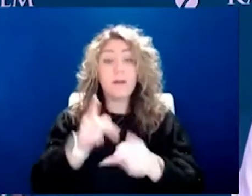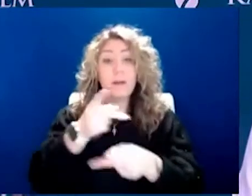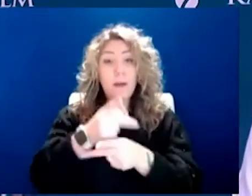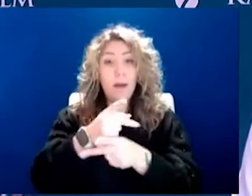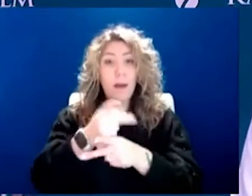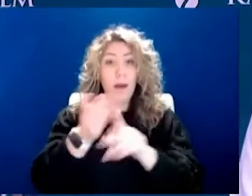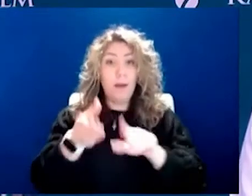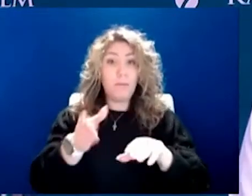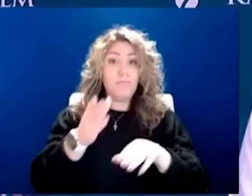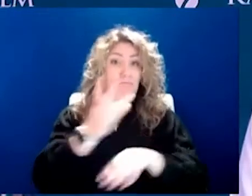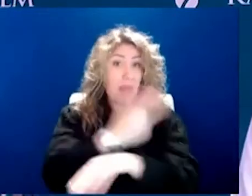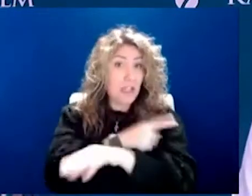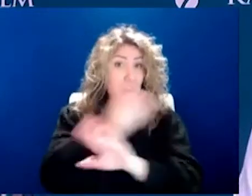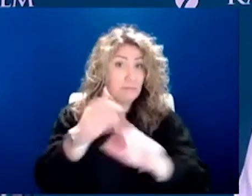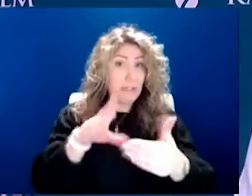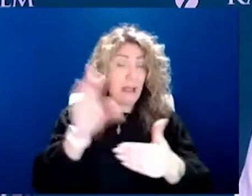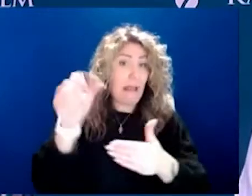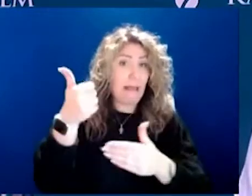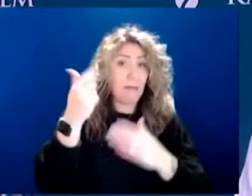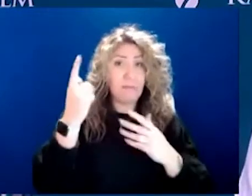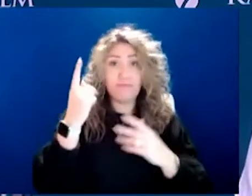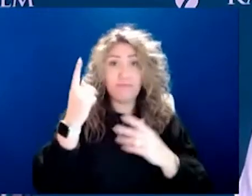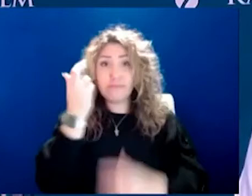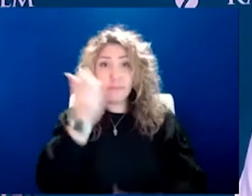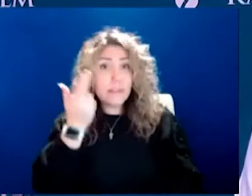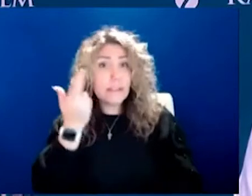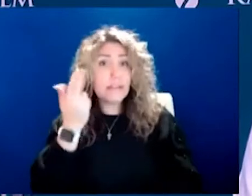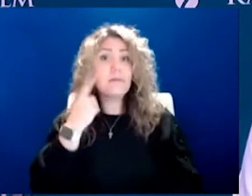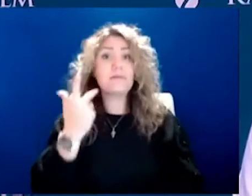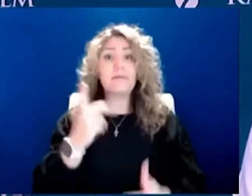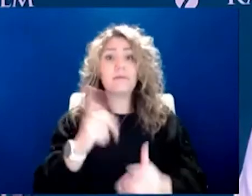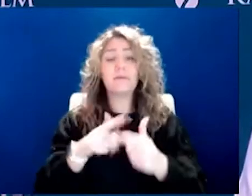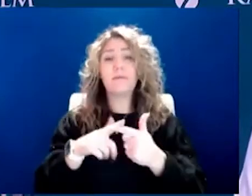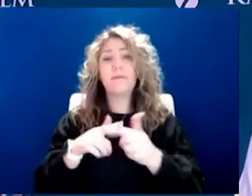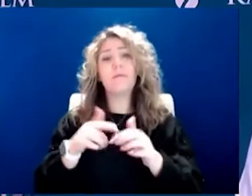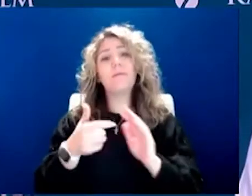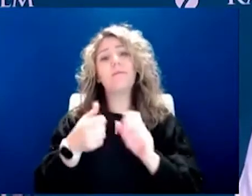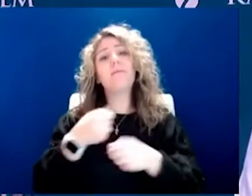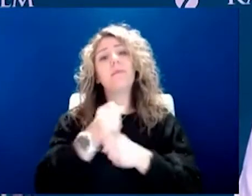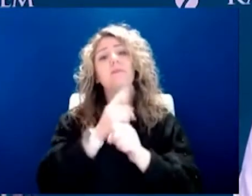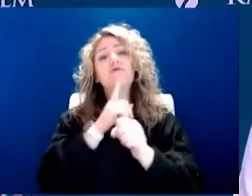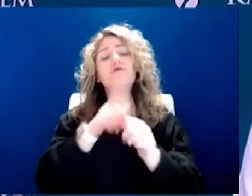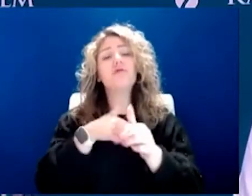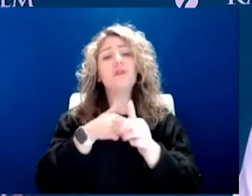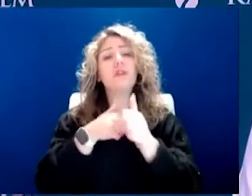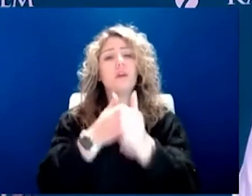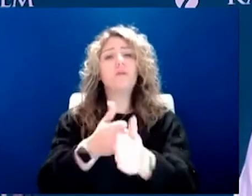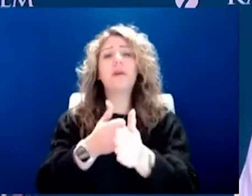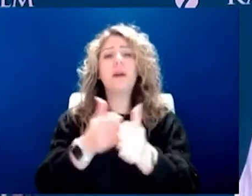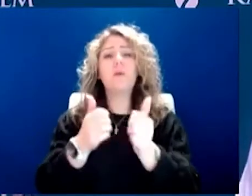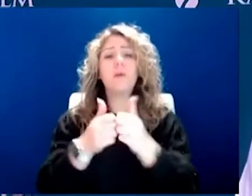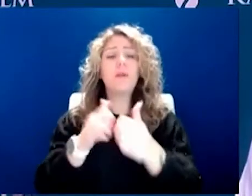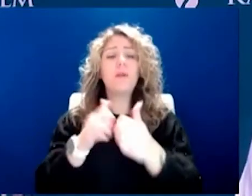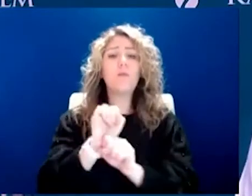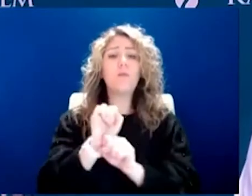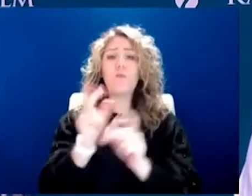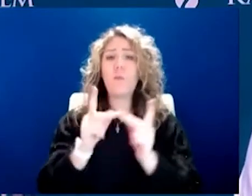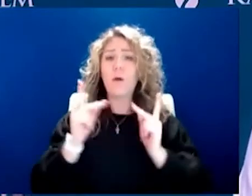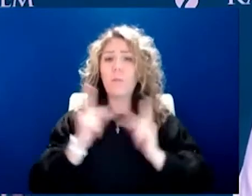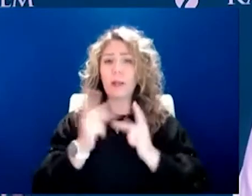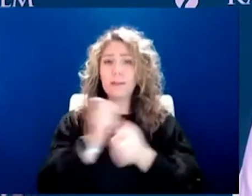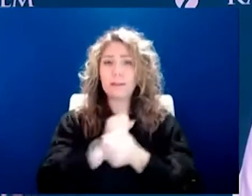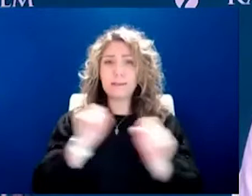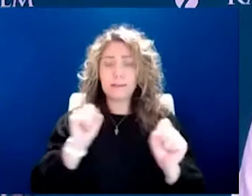of other causes, and on top of making sure we stay up to date on guidelines on workplace safety and making sure the people who work in our